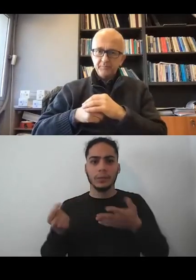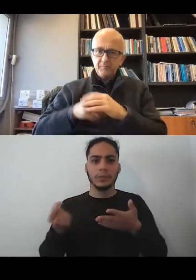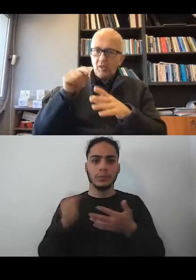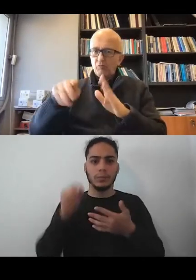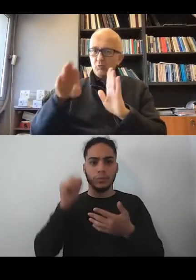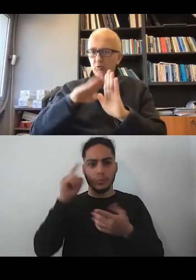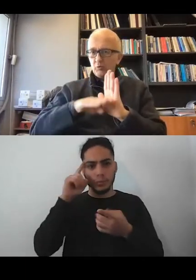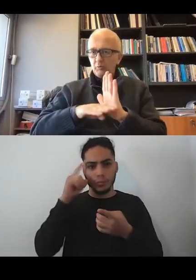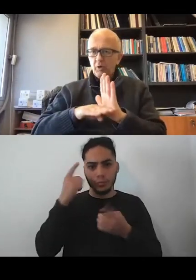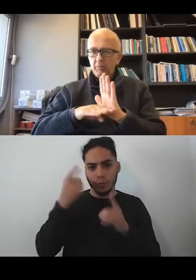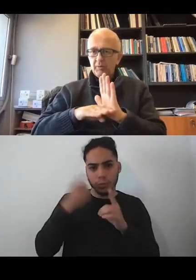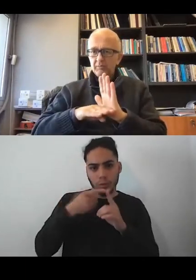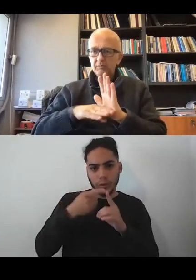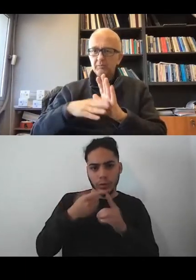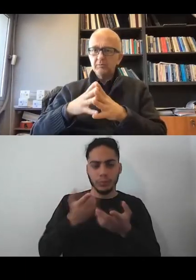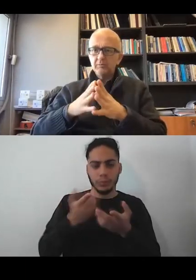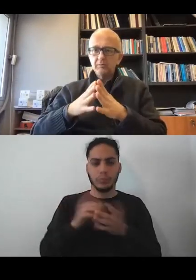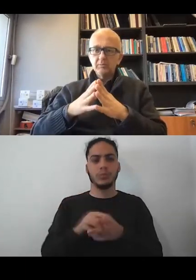project.